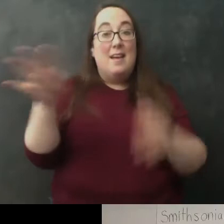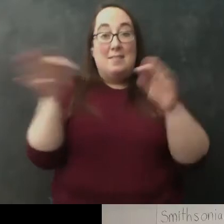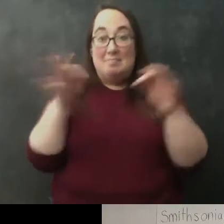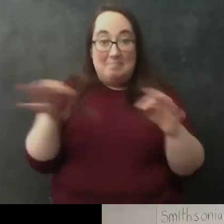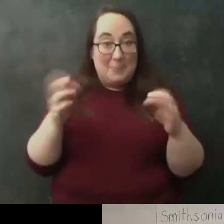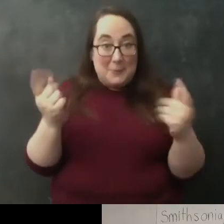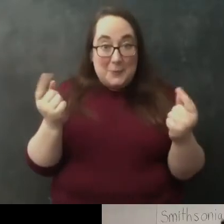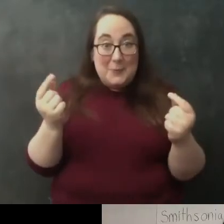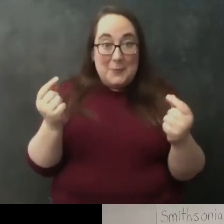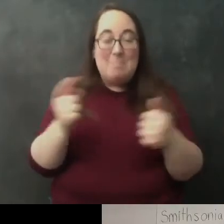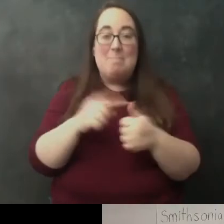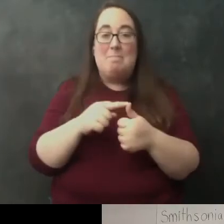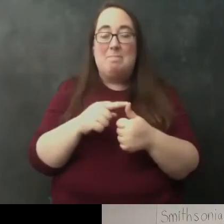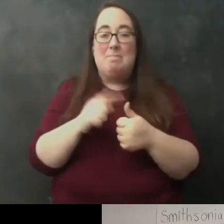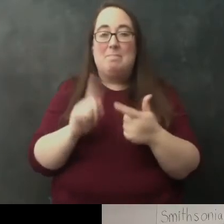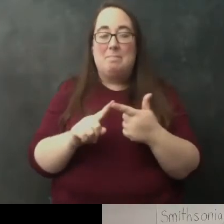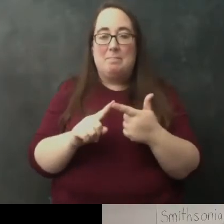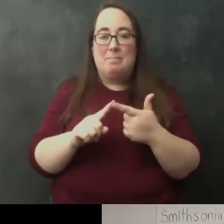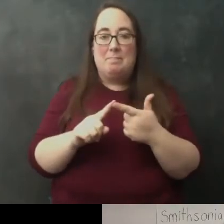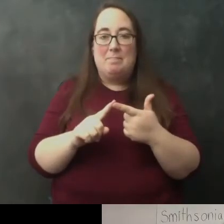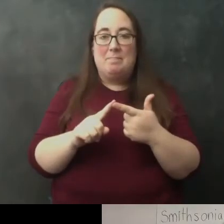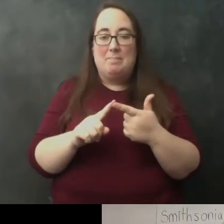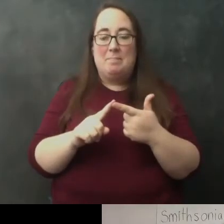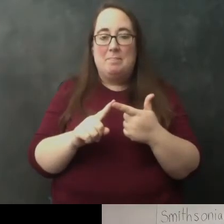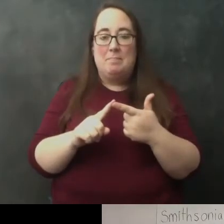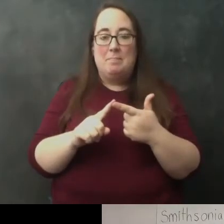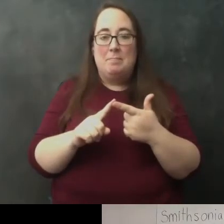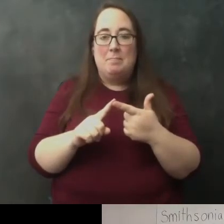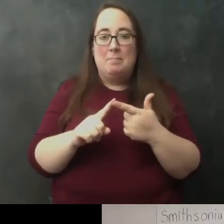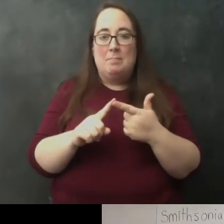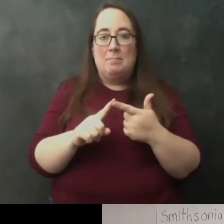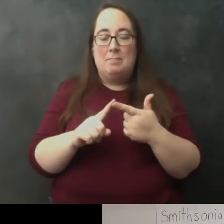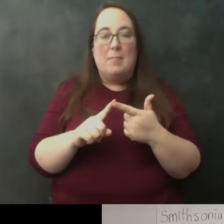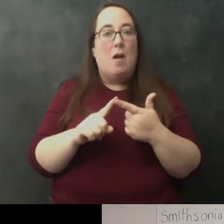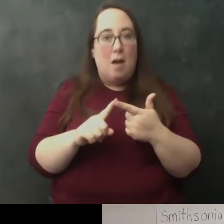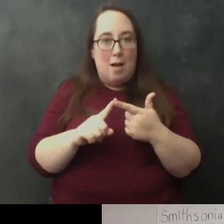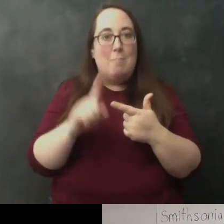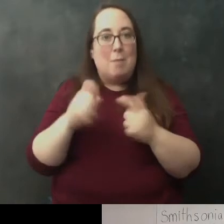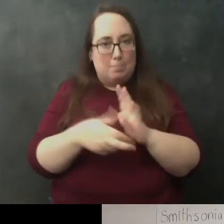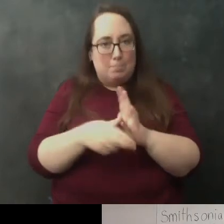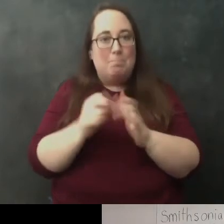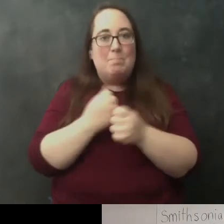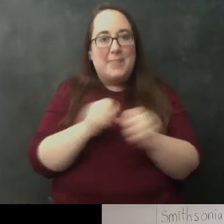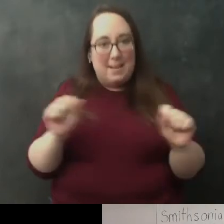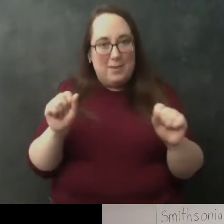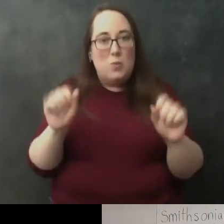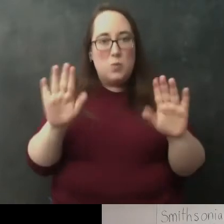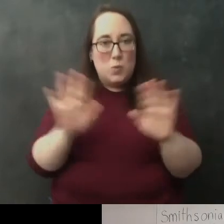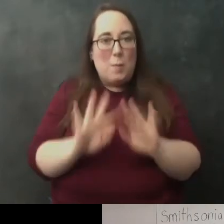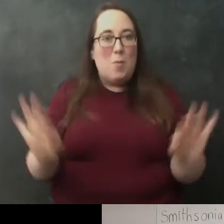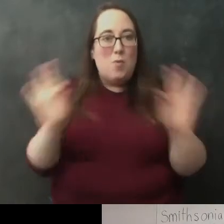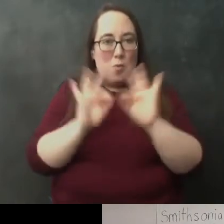instructions. And we also need to go over safety. Safety is very important